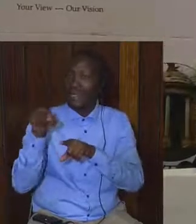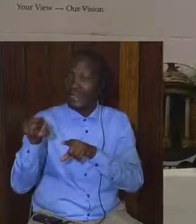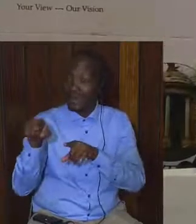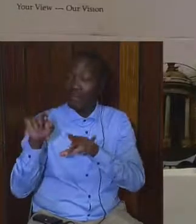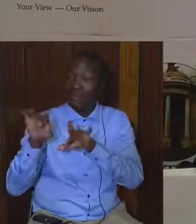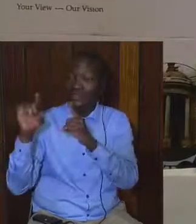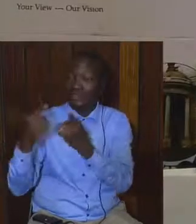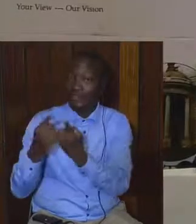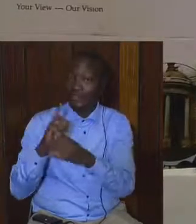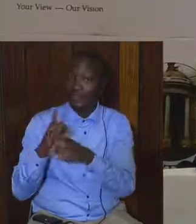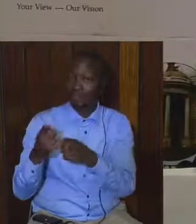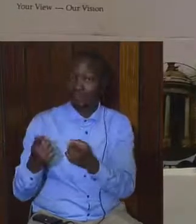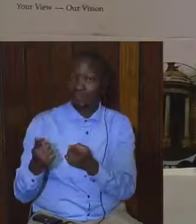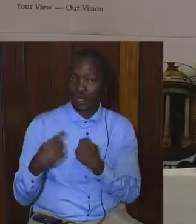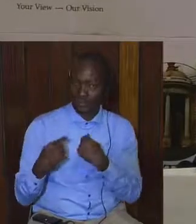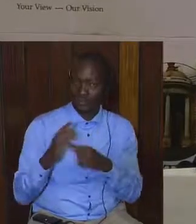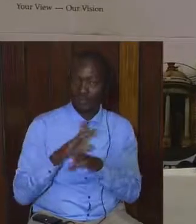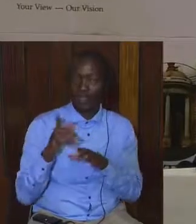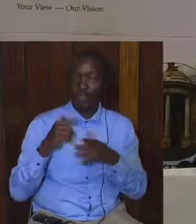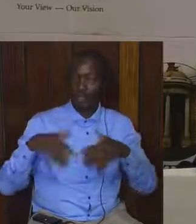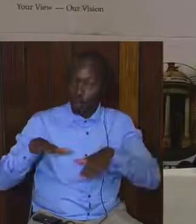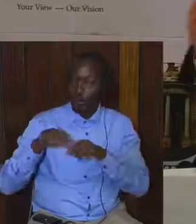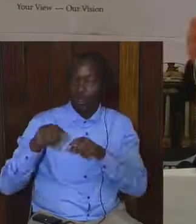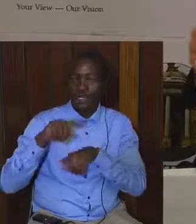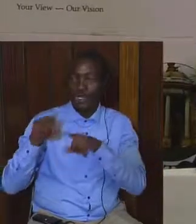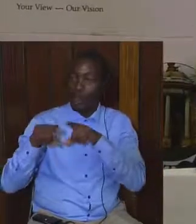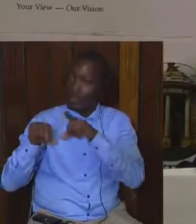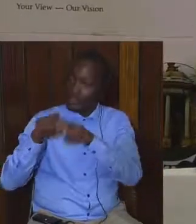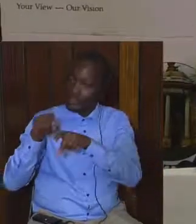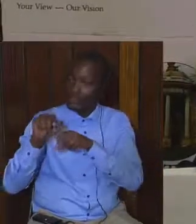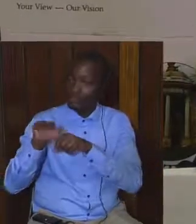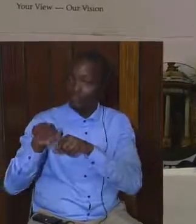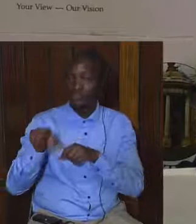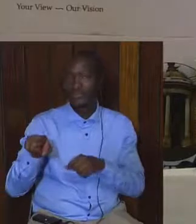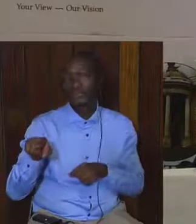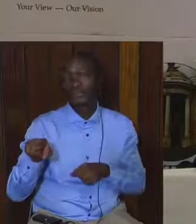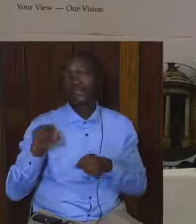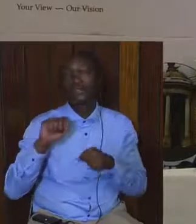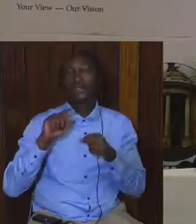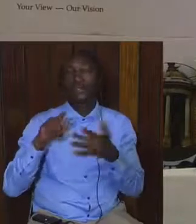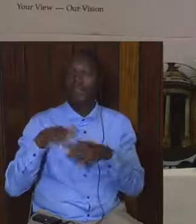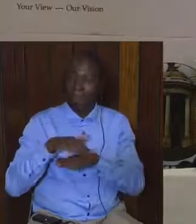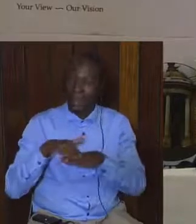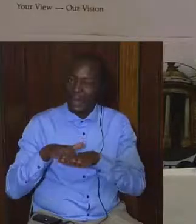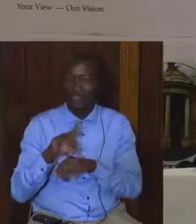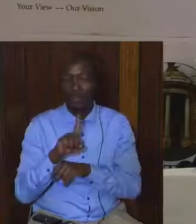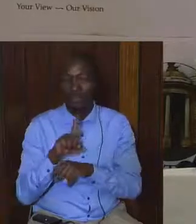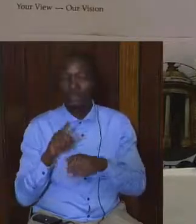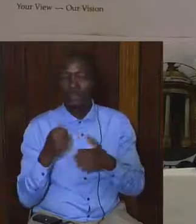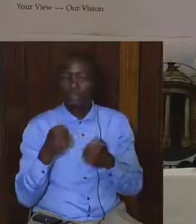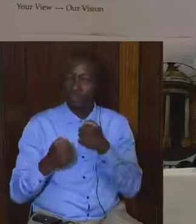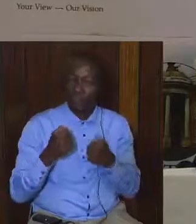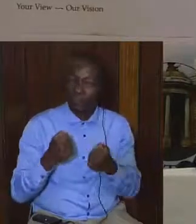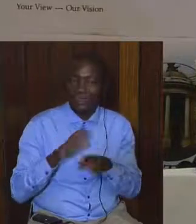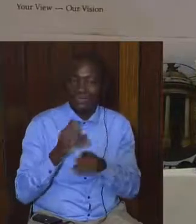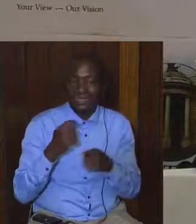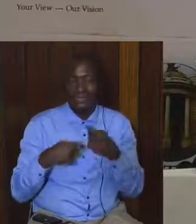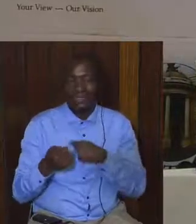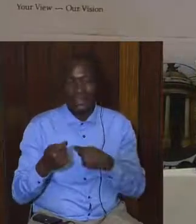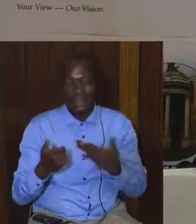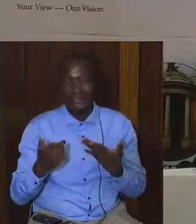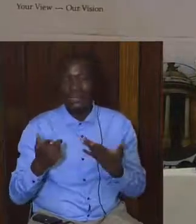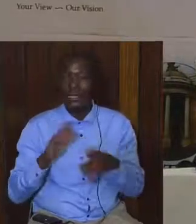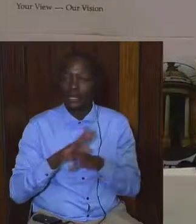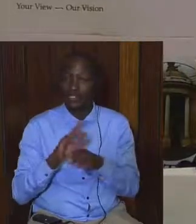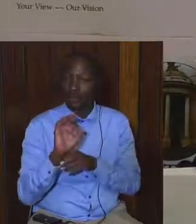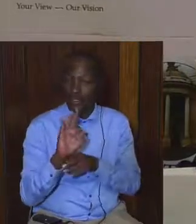be answering the questions that we had sent to them based on their performance, expenditure patterns, etc.,